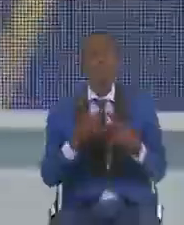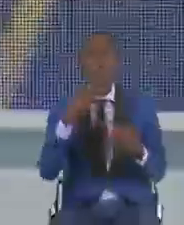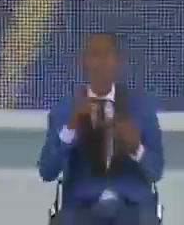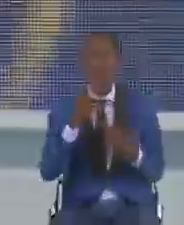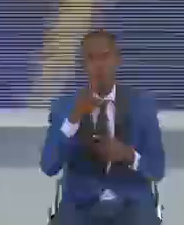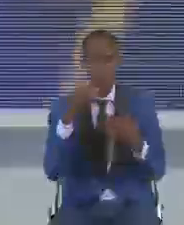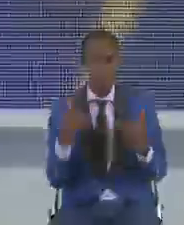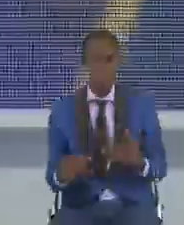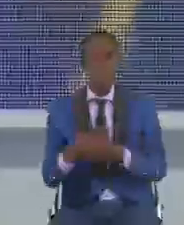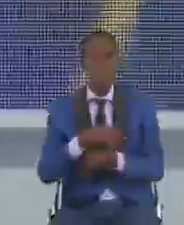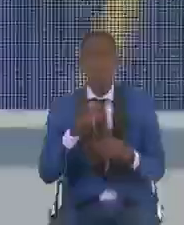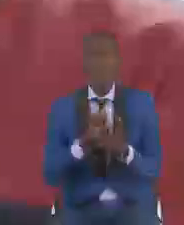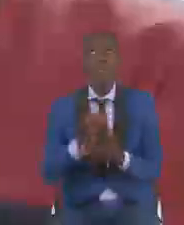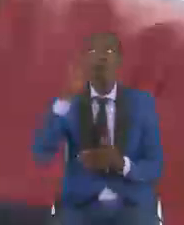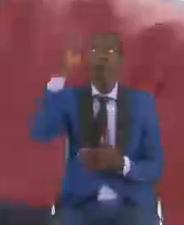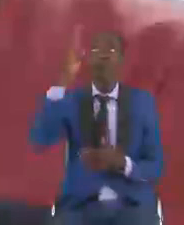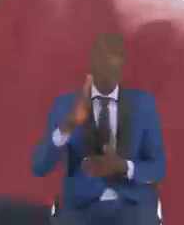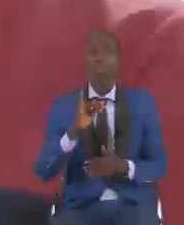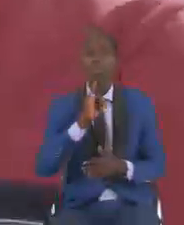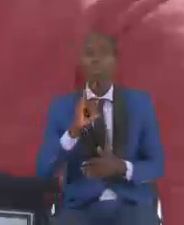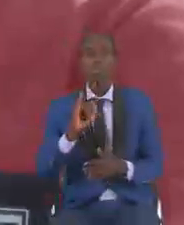God's grace is sufficient for you.